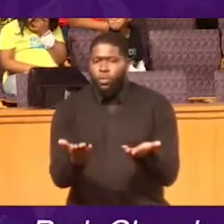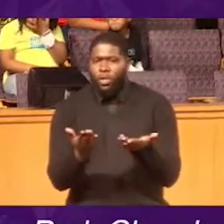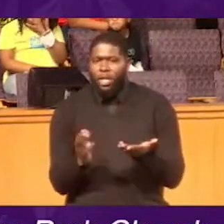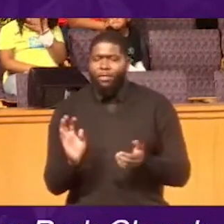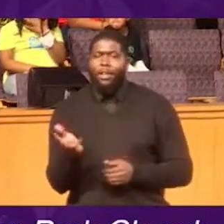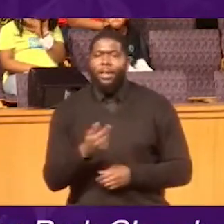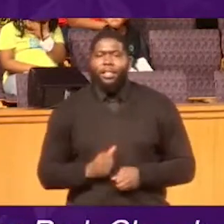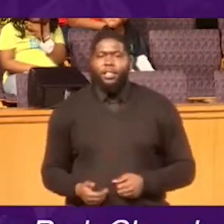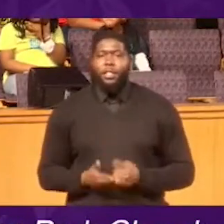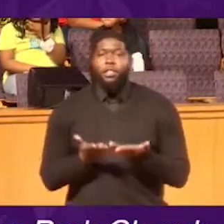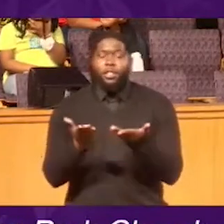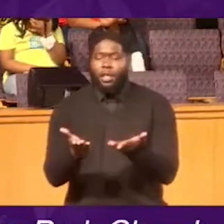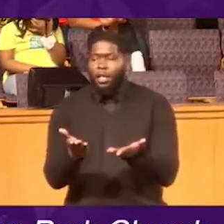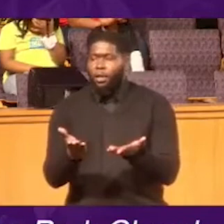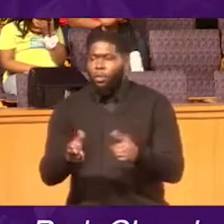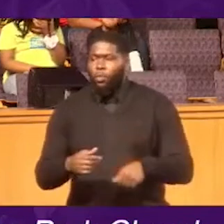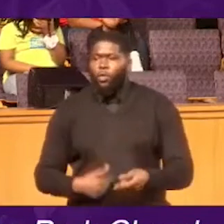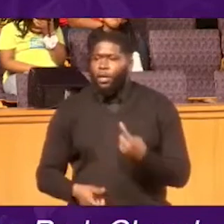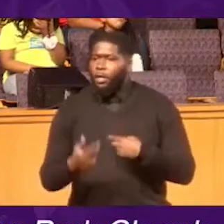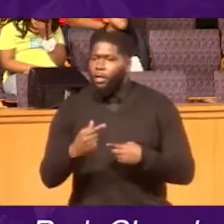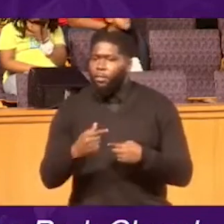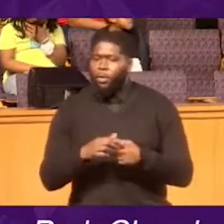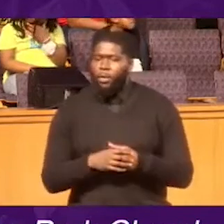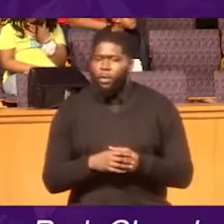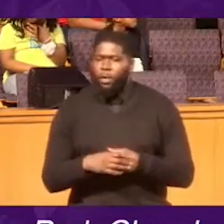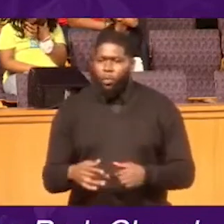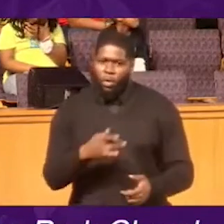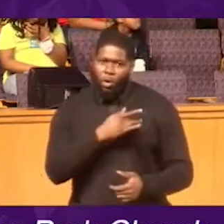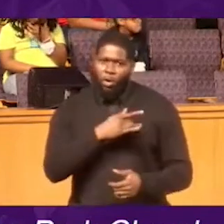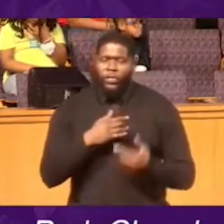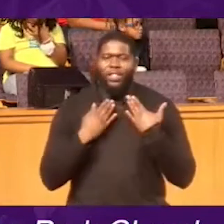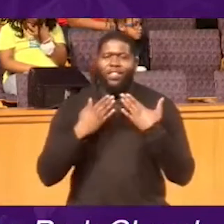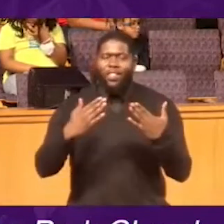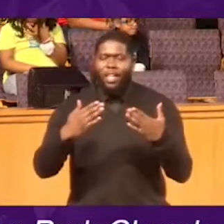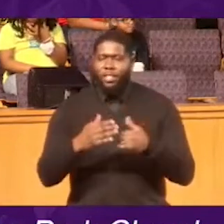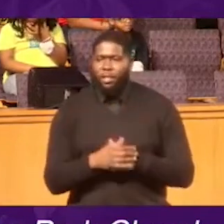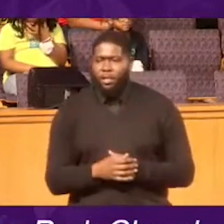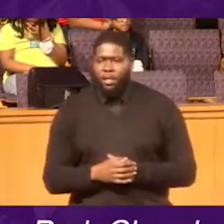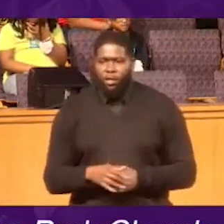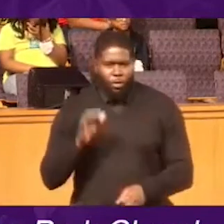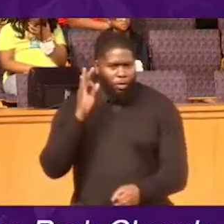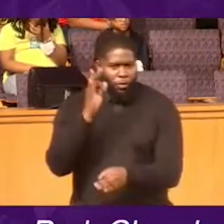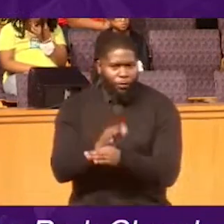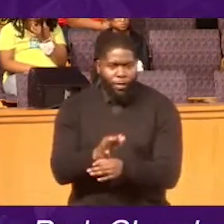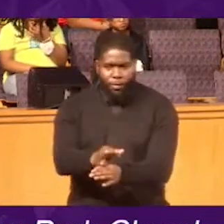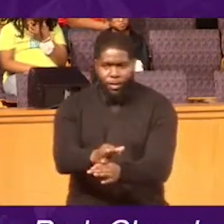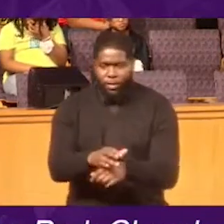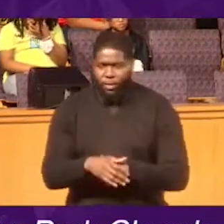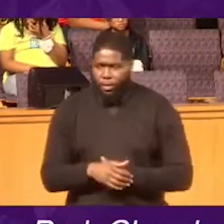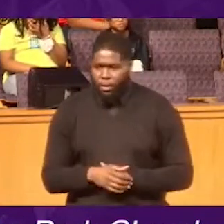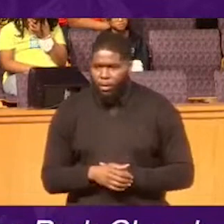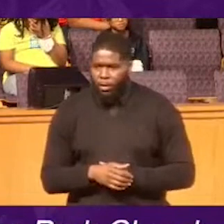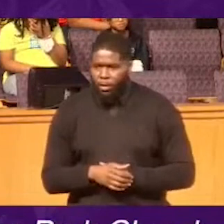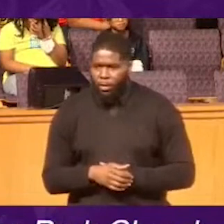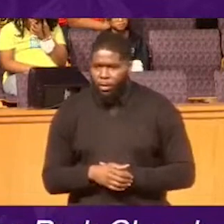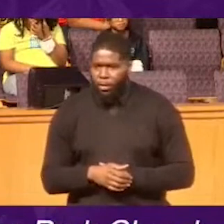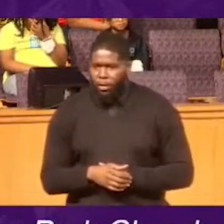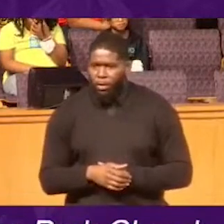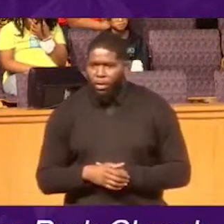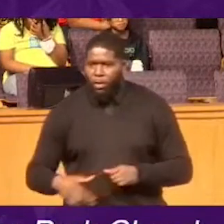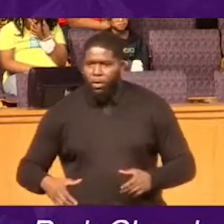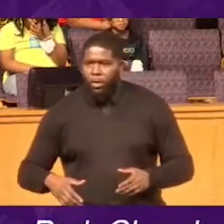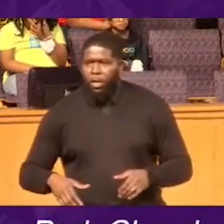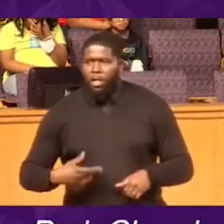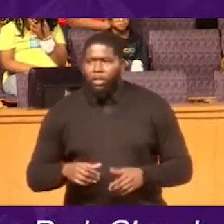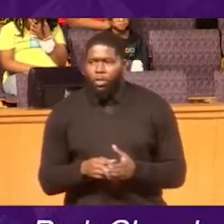us to give. God, we come to you with hearts of thanksgiving for your faithfulness. God, you've so richly and